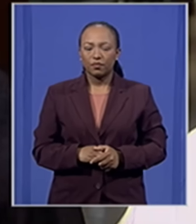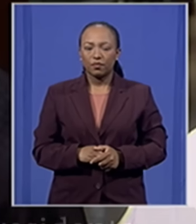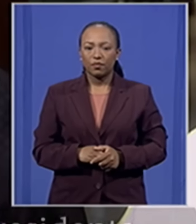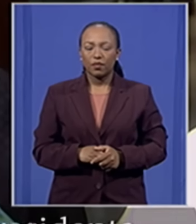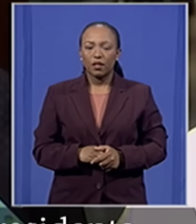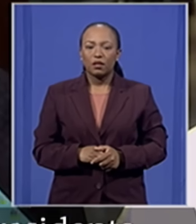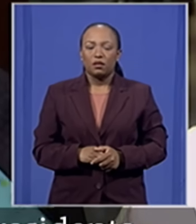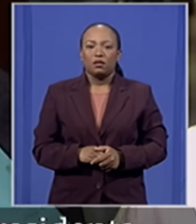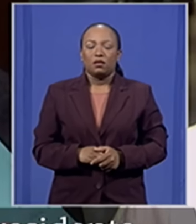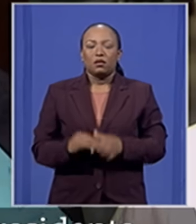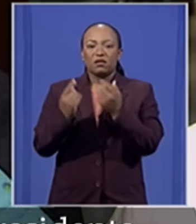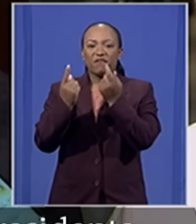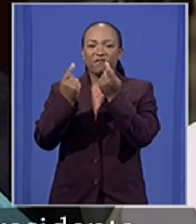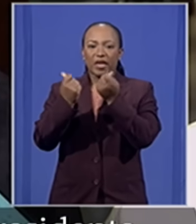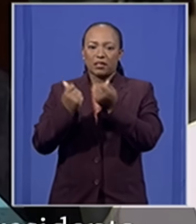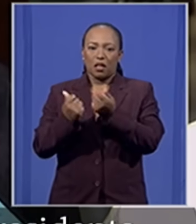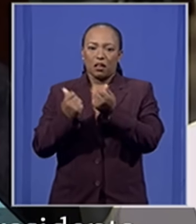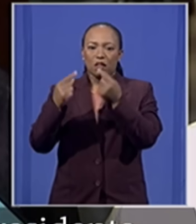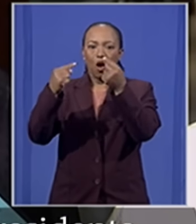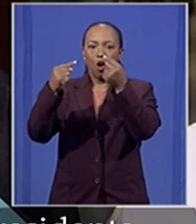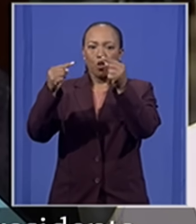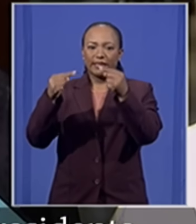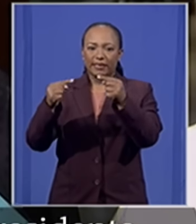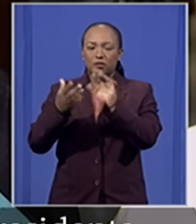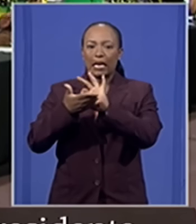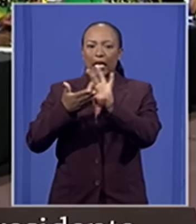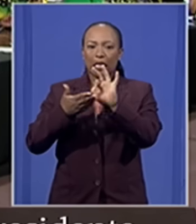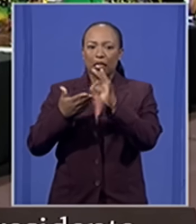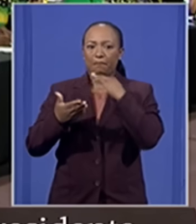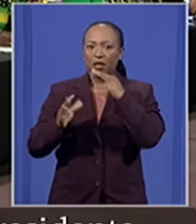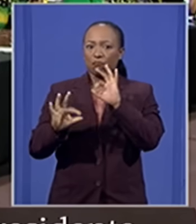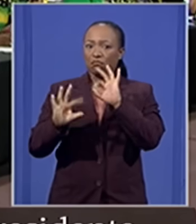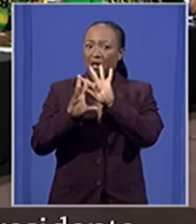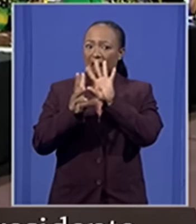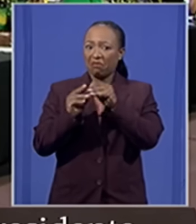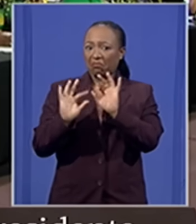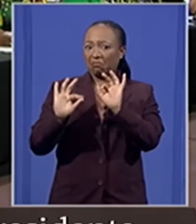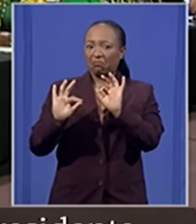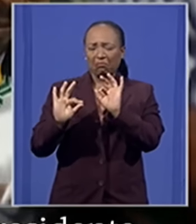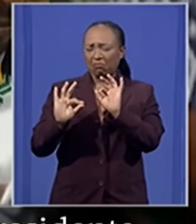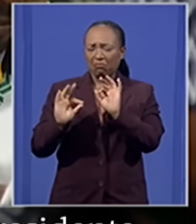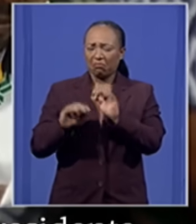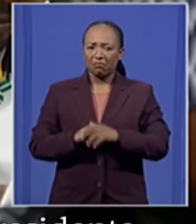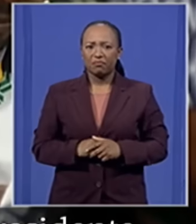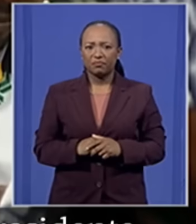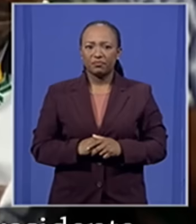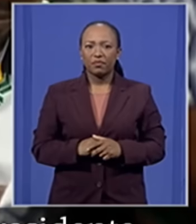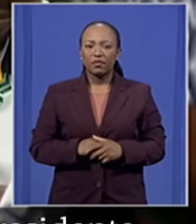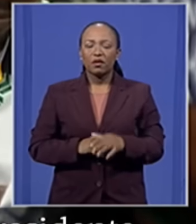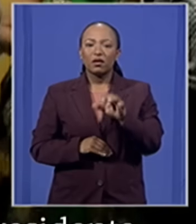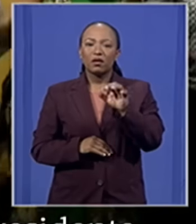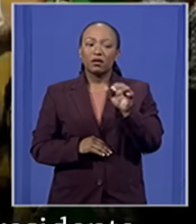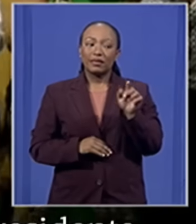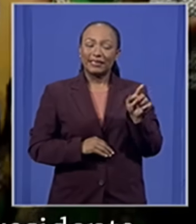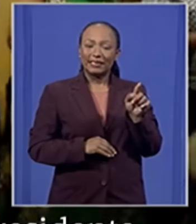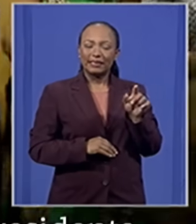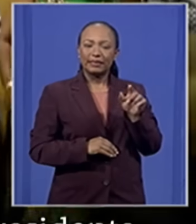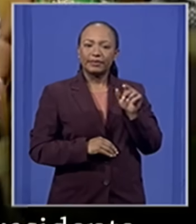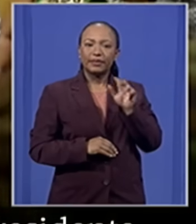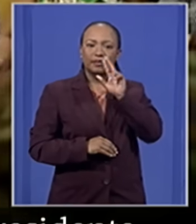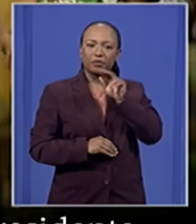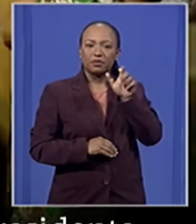to service delivery most of the time, and that is the case. Mokga wa ANC o sireleditse mo presidente wa yona ditlalong tse